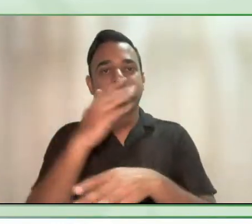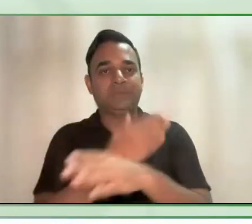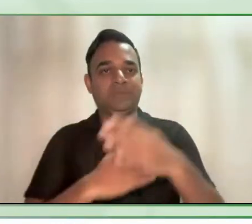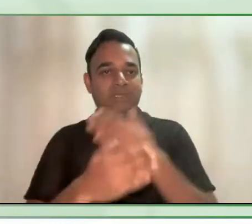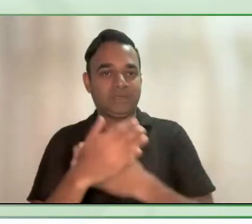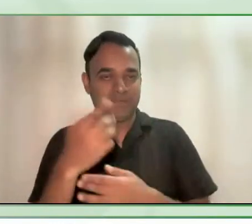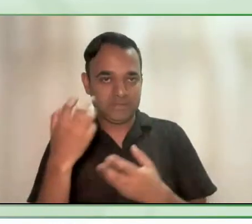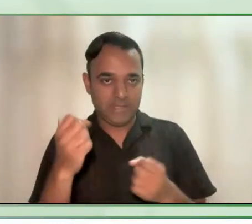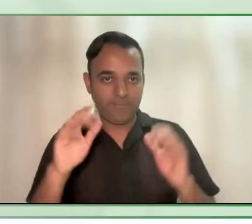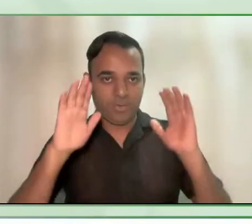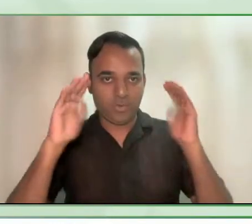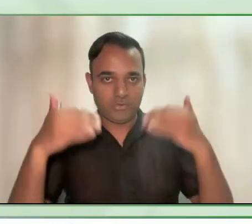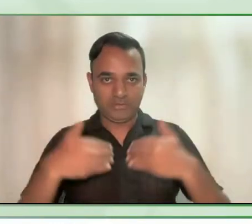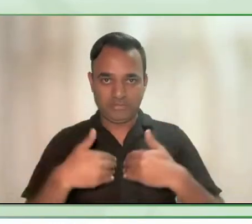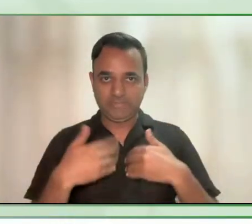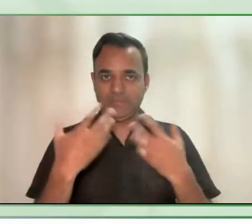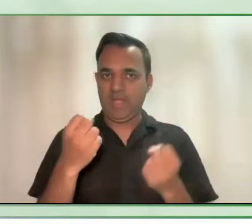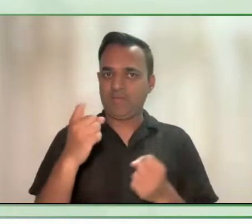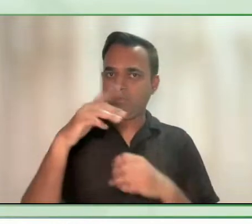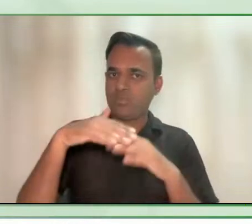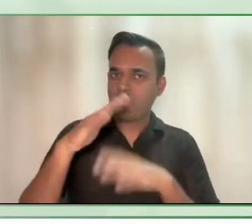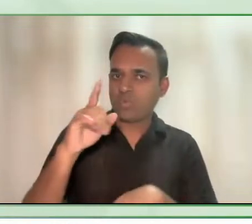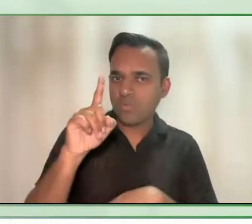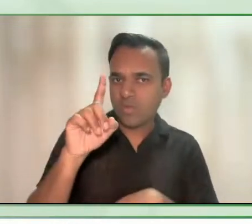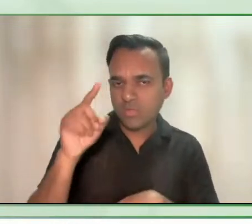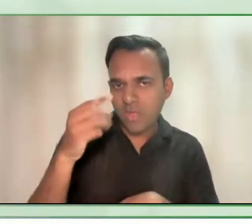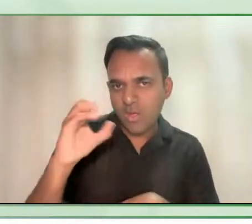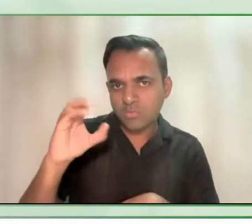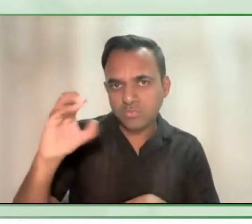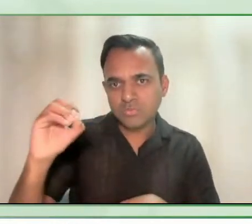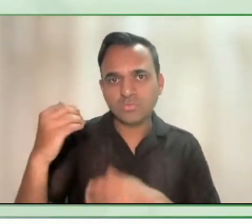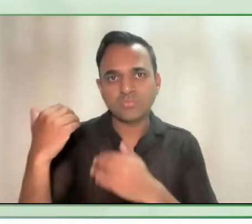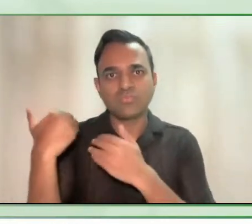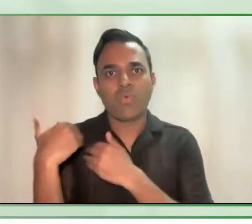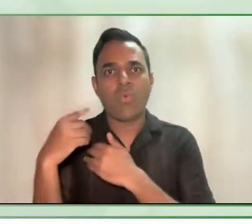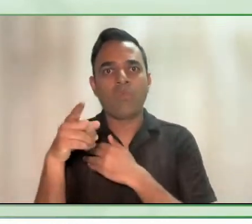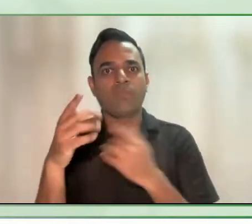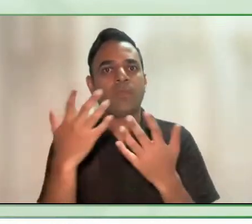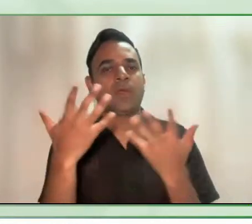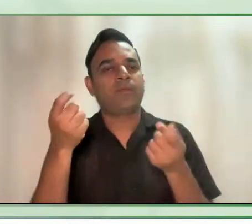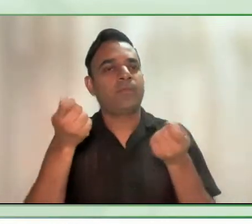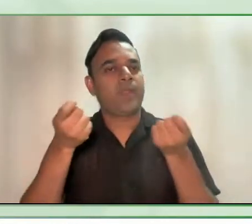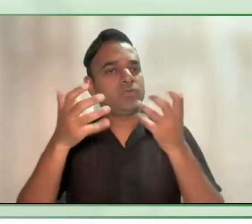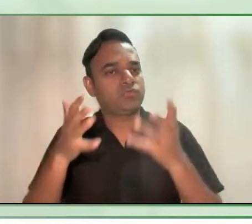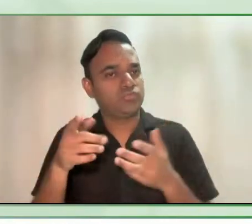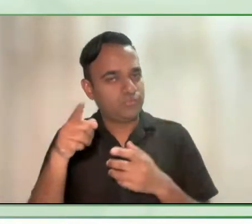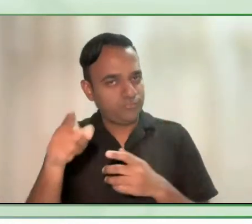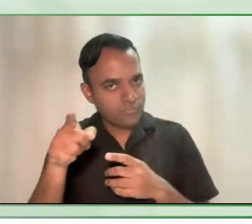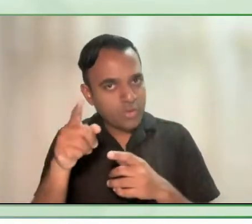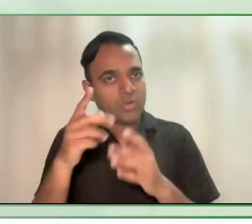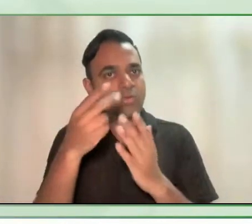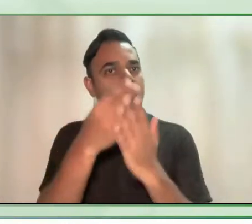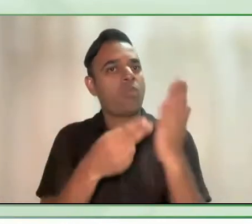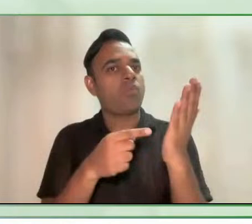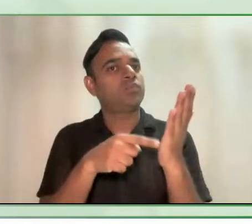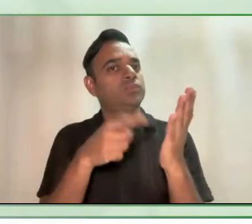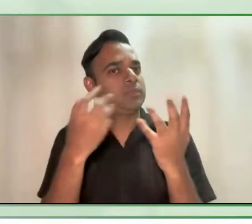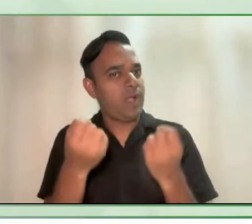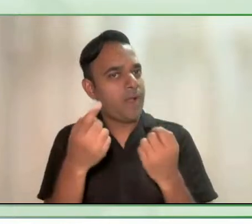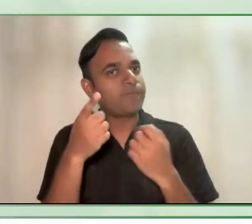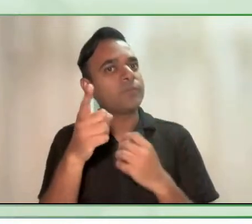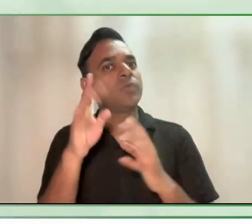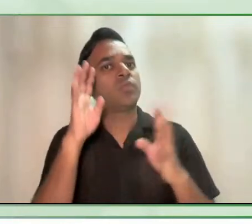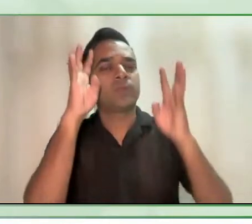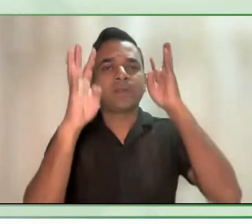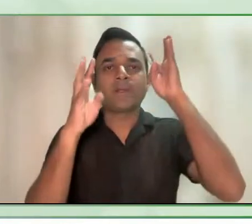you started working on Suisha Arts? What is it about? What is the aim of Suisha Arts? Maybe